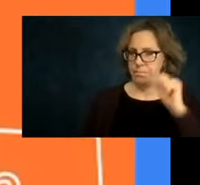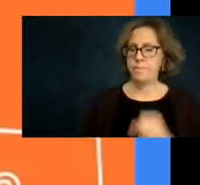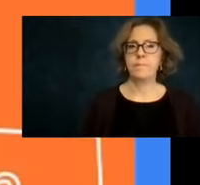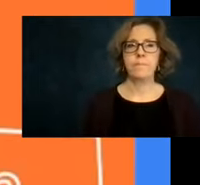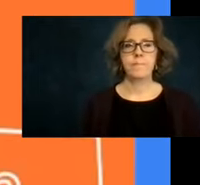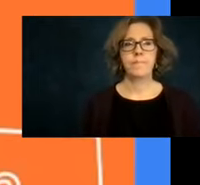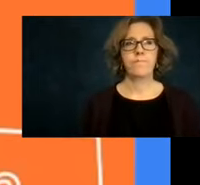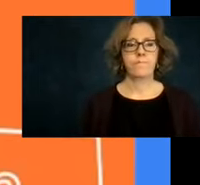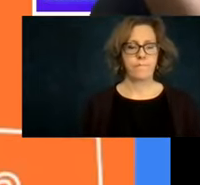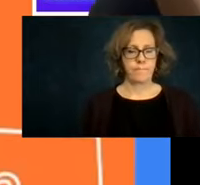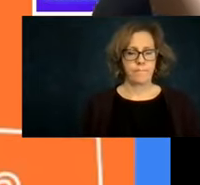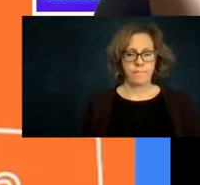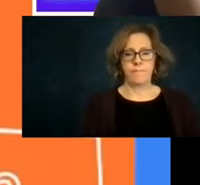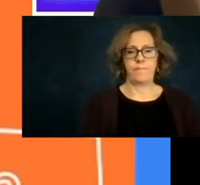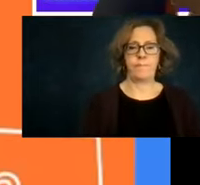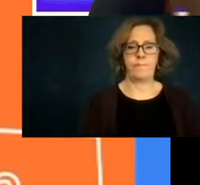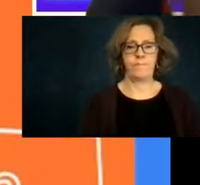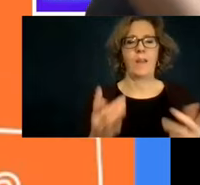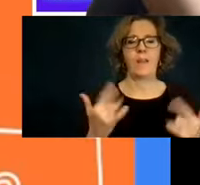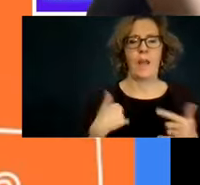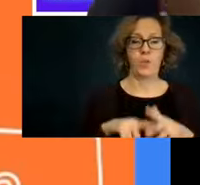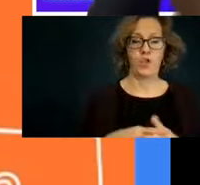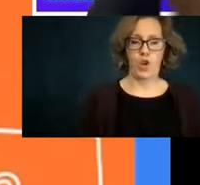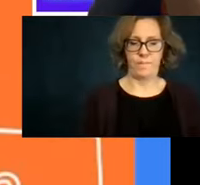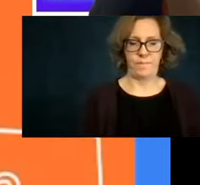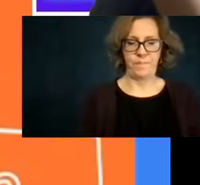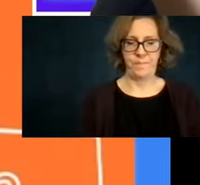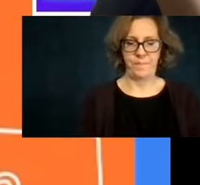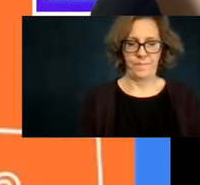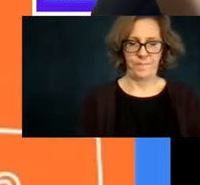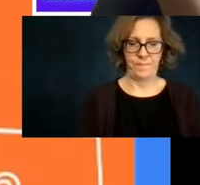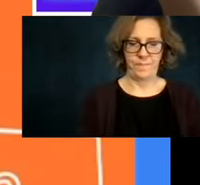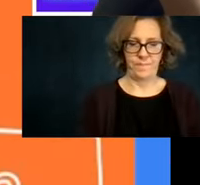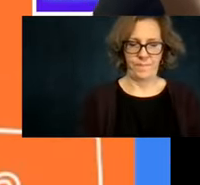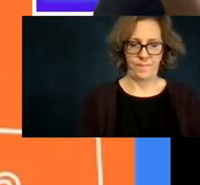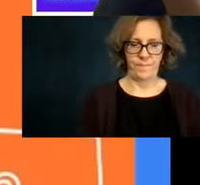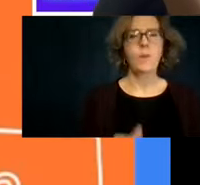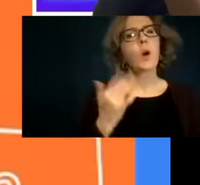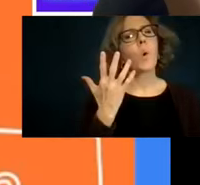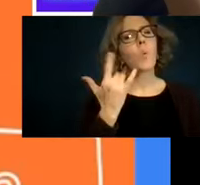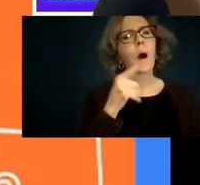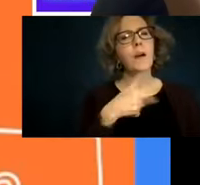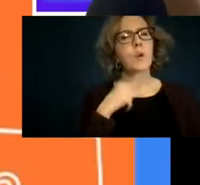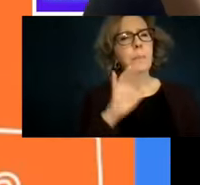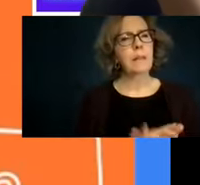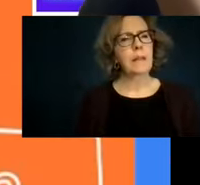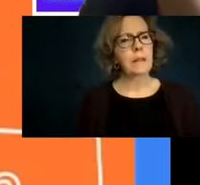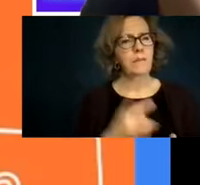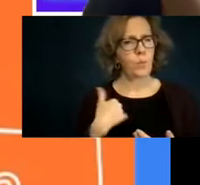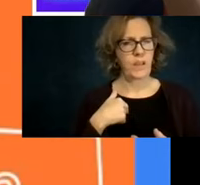Okay. So now we'll start. So Kim, why do you believe that sometimes we have